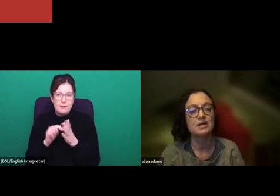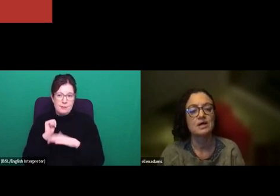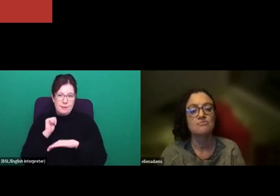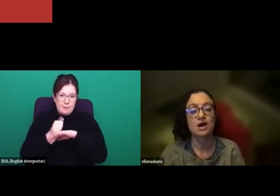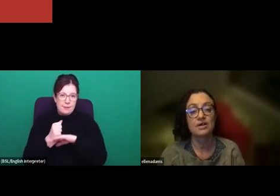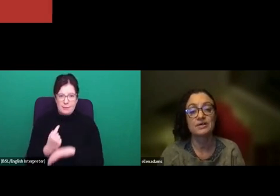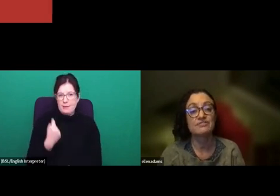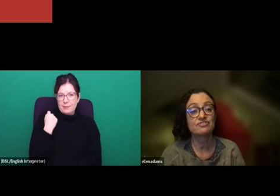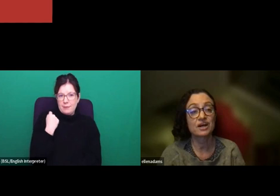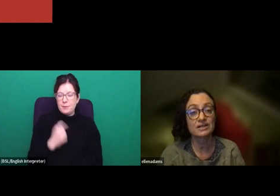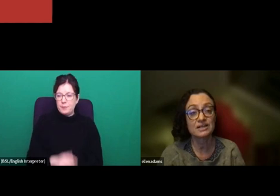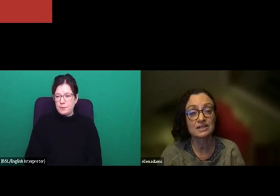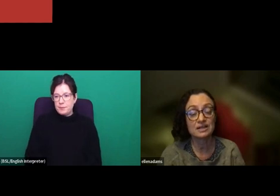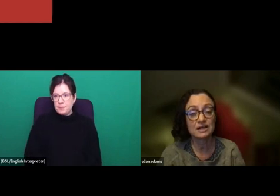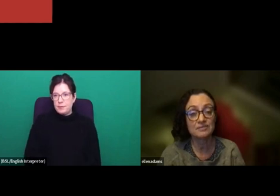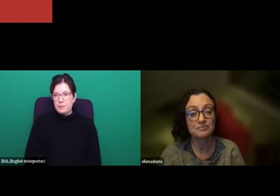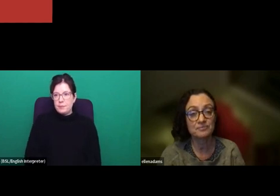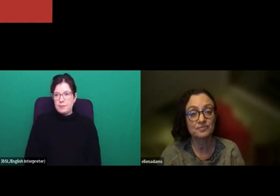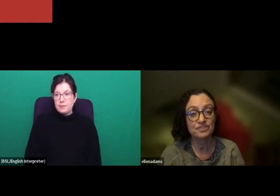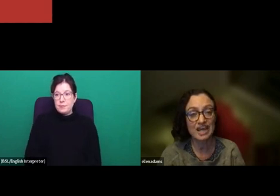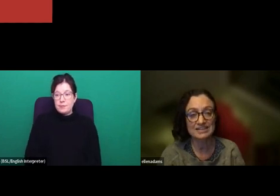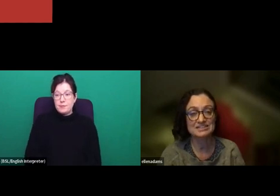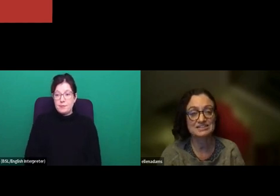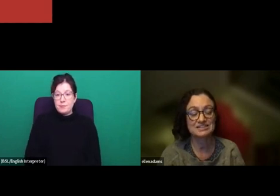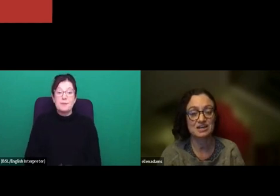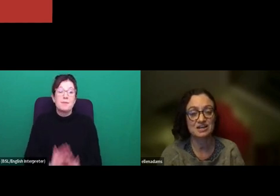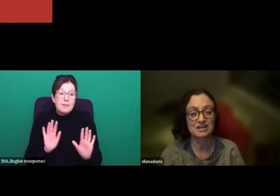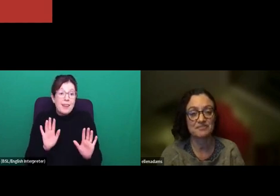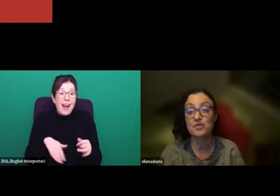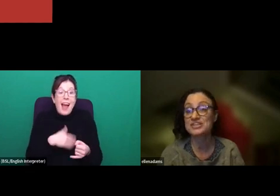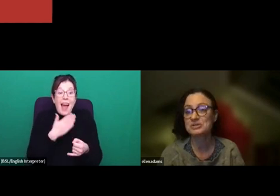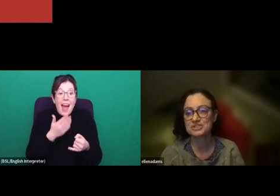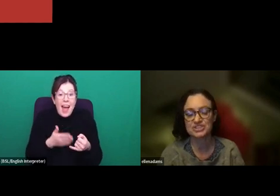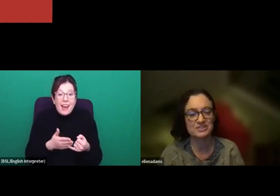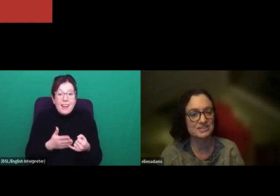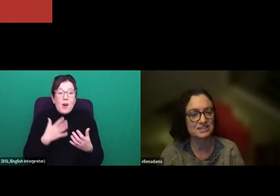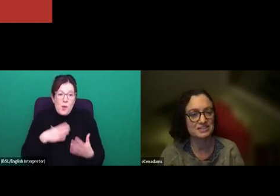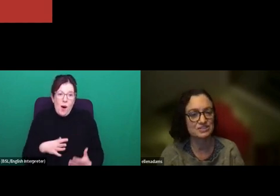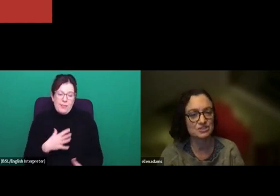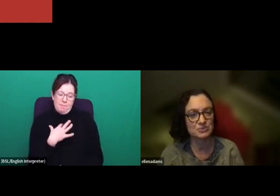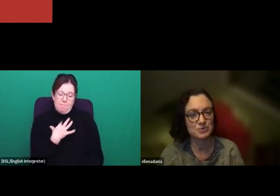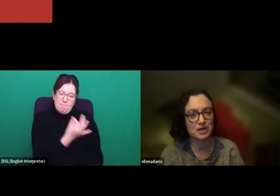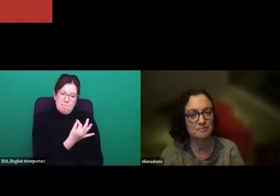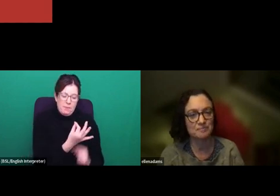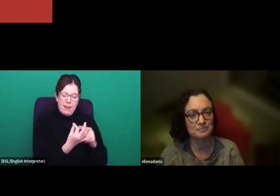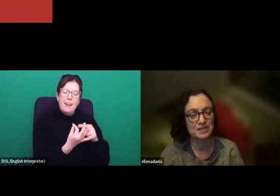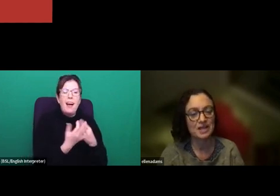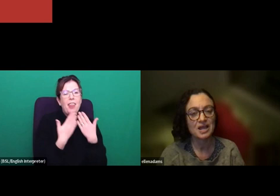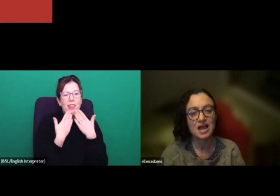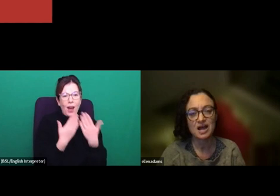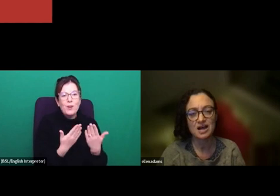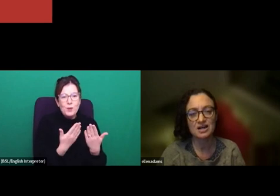I run. And finally, thanks for this opportunity to